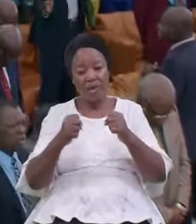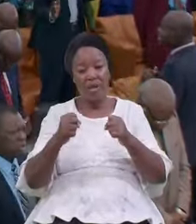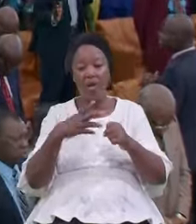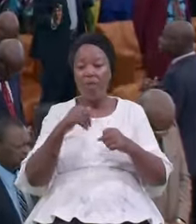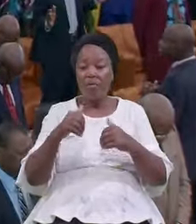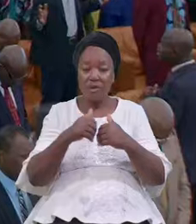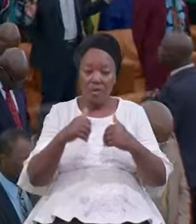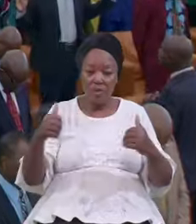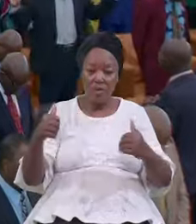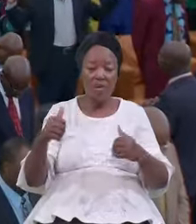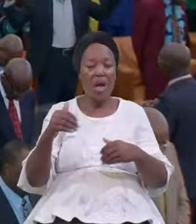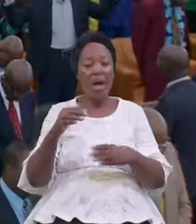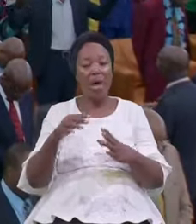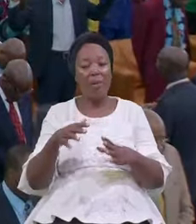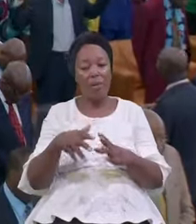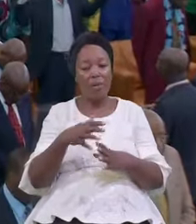among the Levites